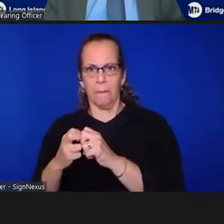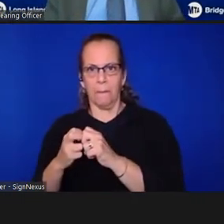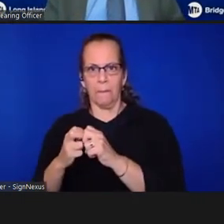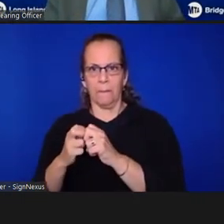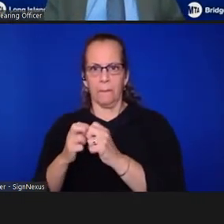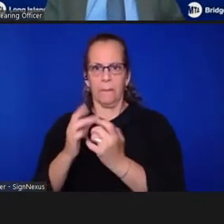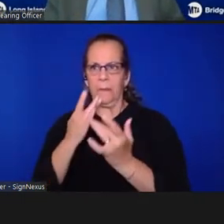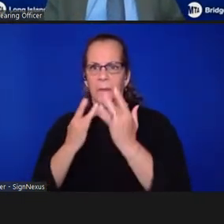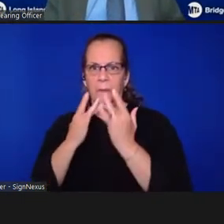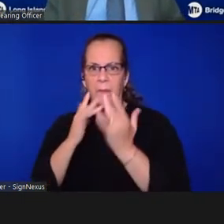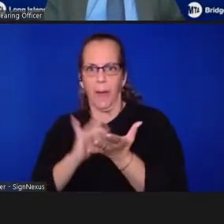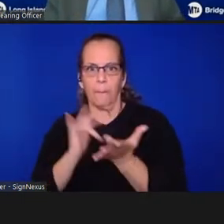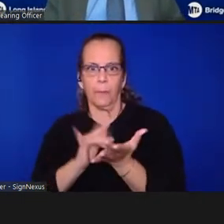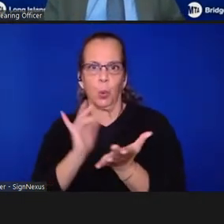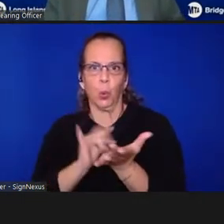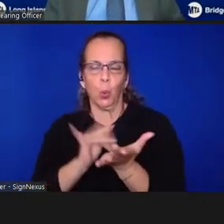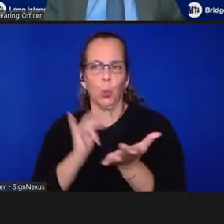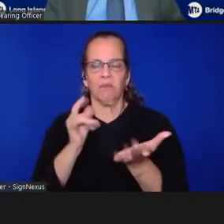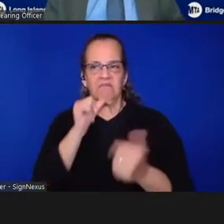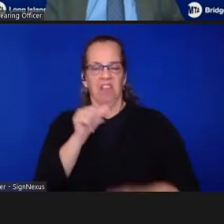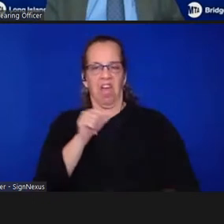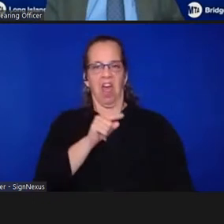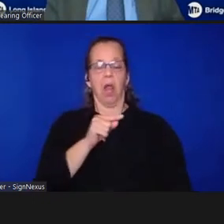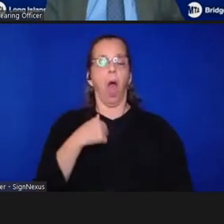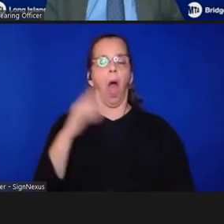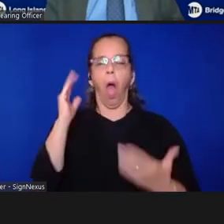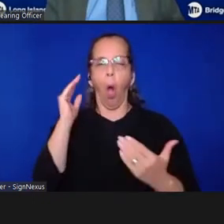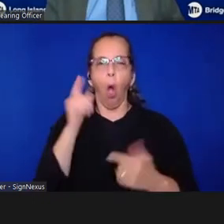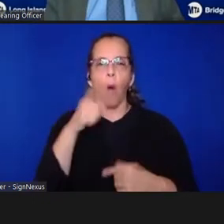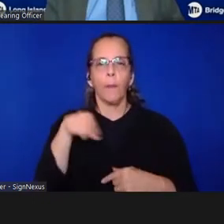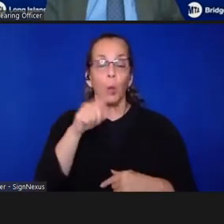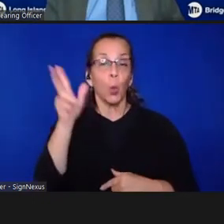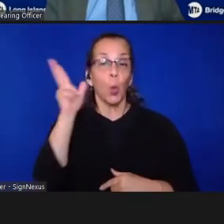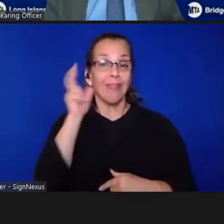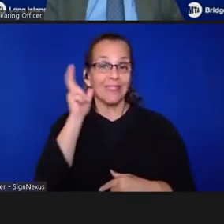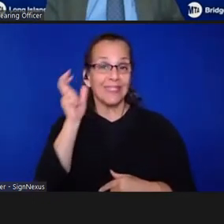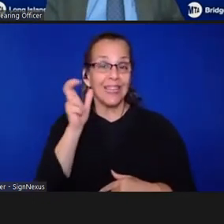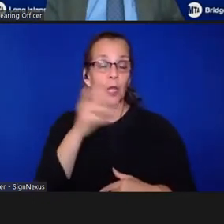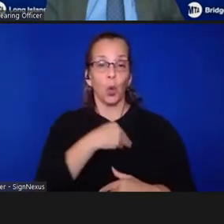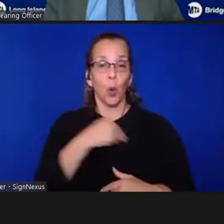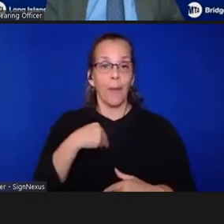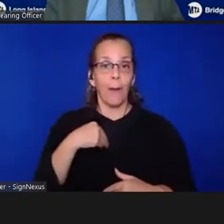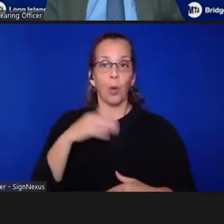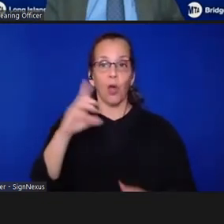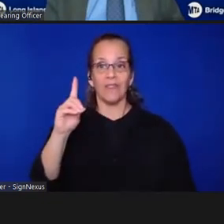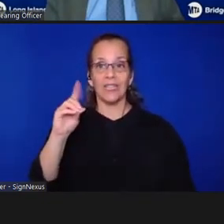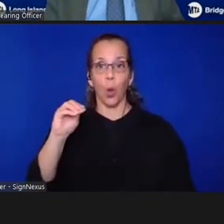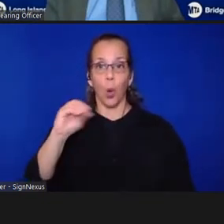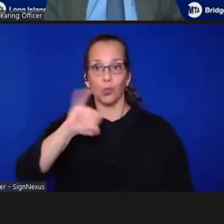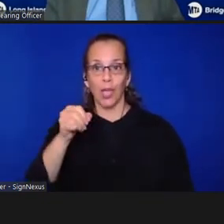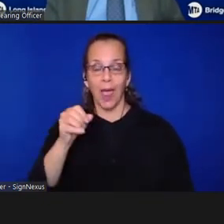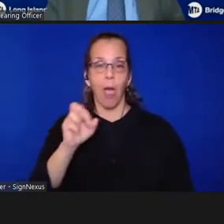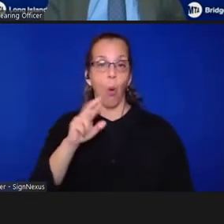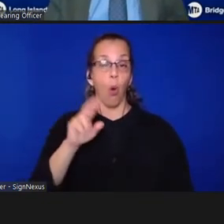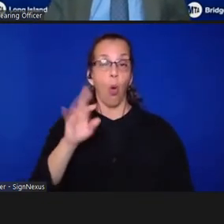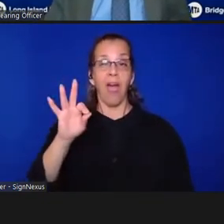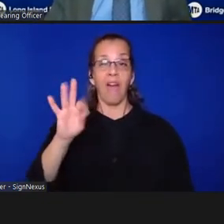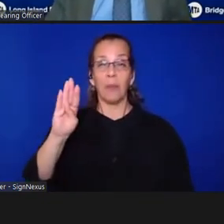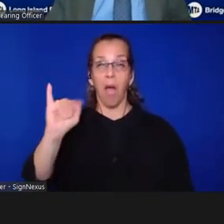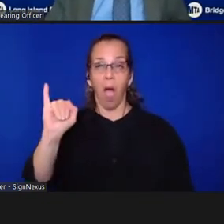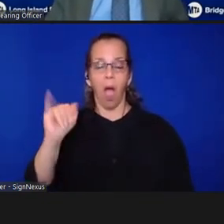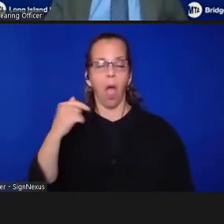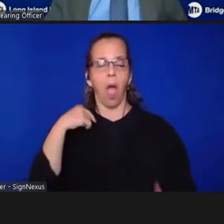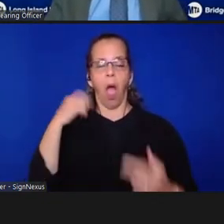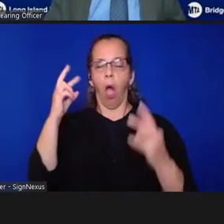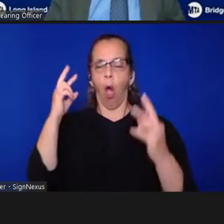ridiculous and I hope that whoever's listening right now if you're a member of the Department of Justice or the FBI I would hope very much that